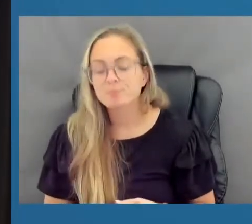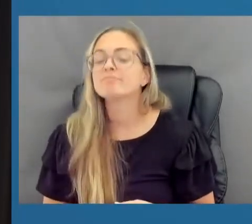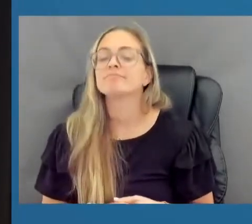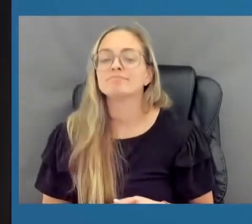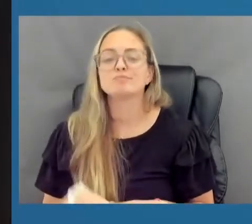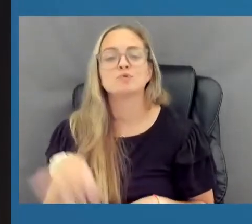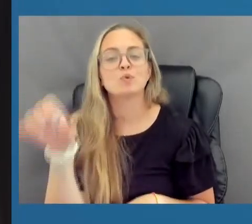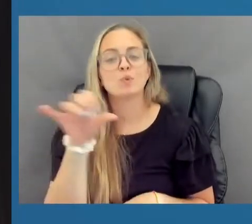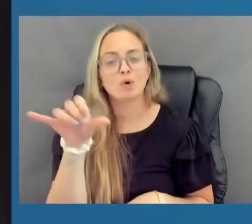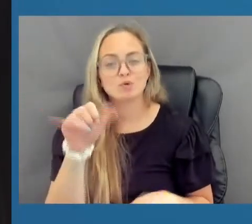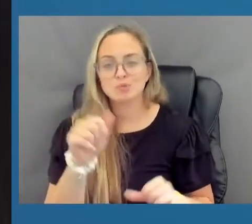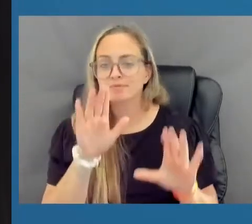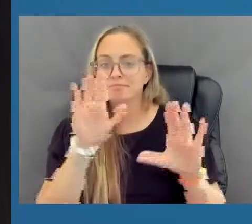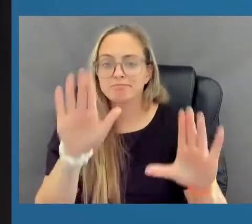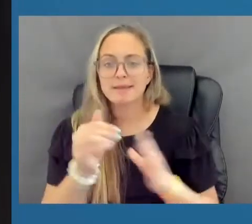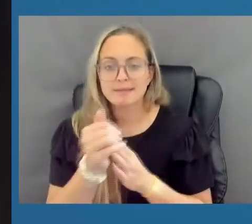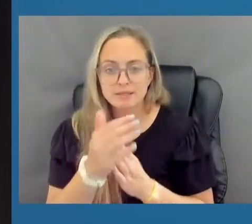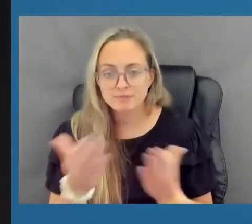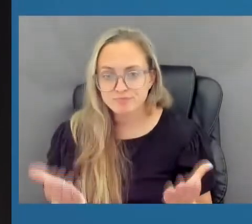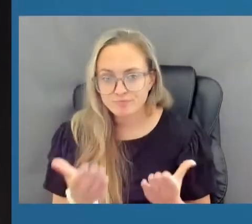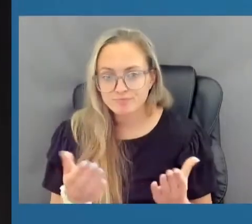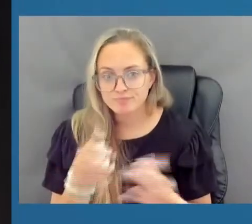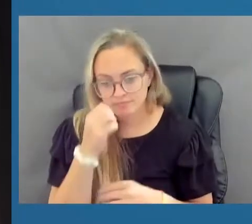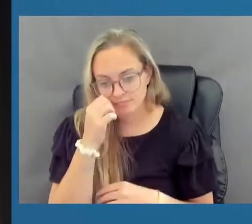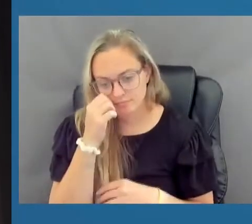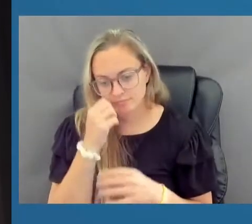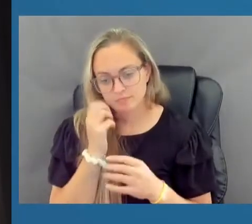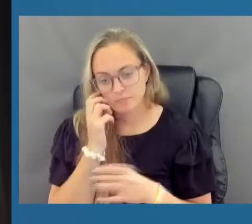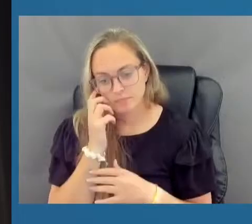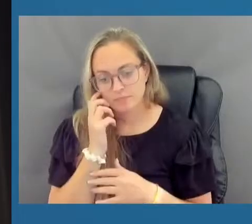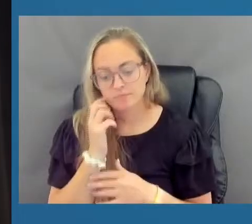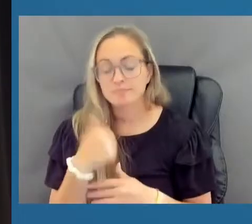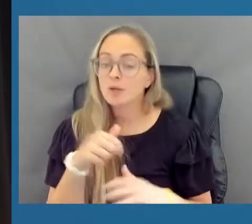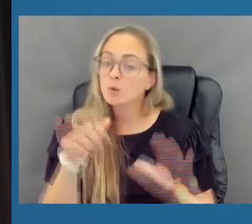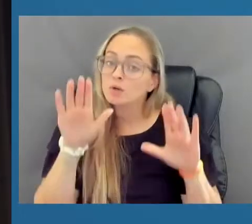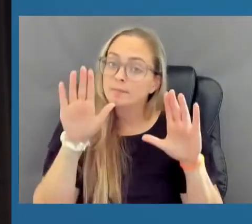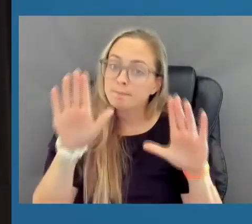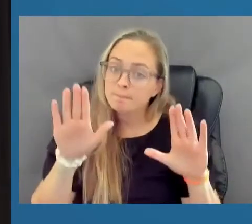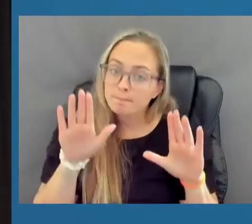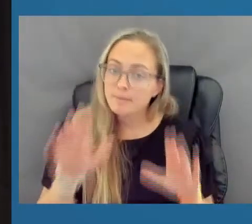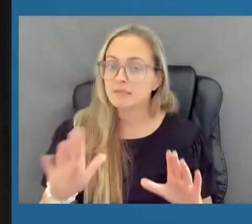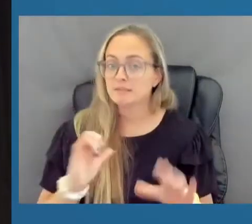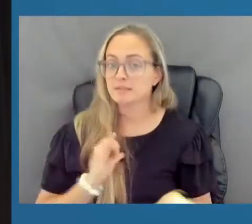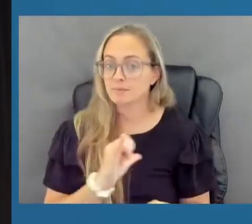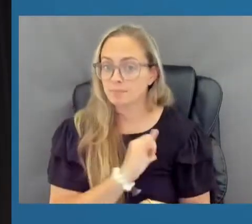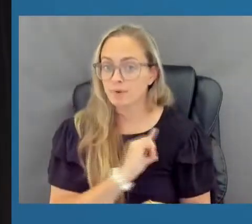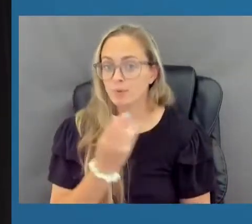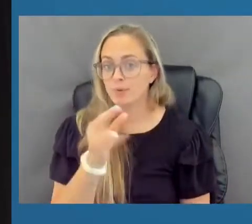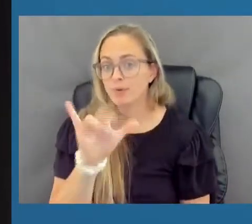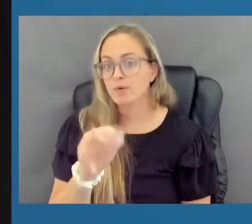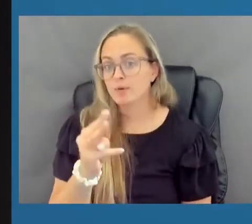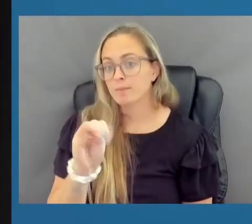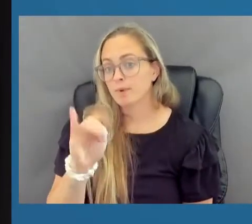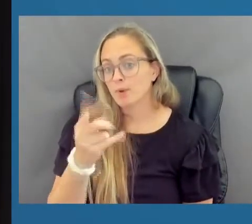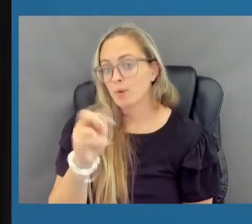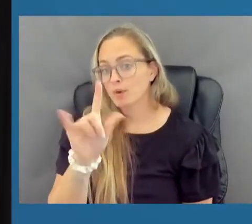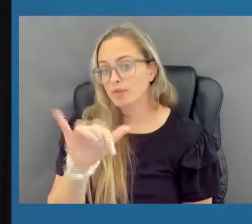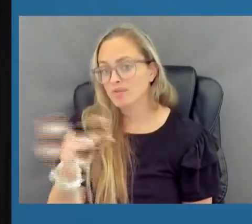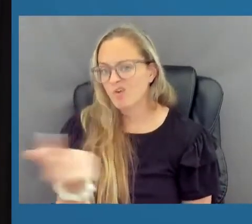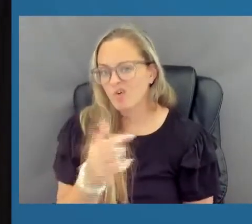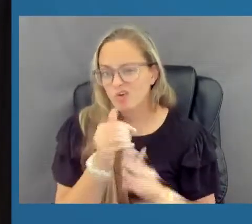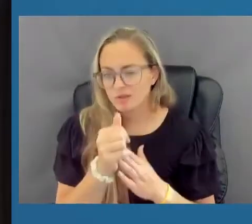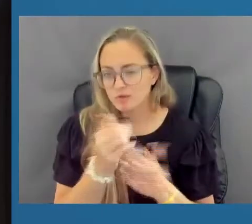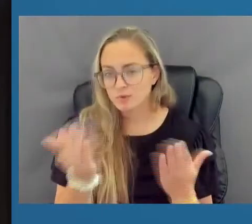some incredible leaders here. I want to thank our amazing mayor, Gary McCarthy, for all his leadership here.